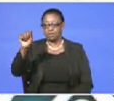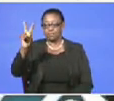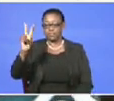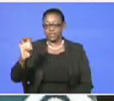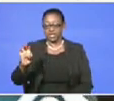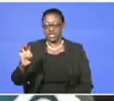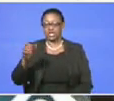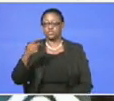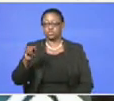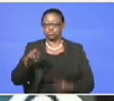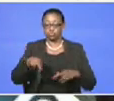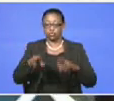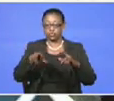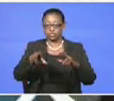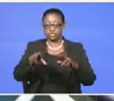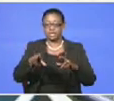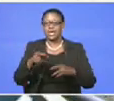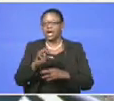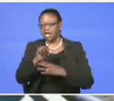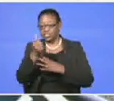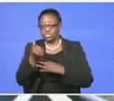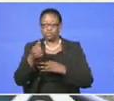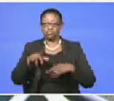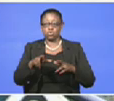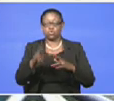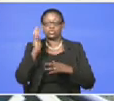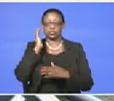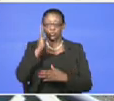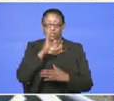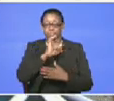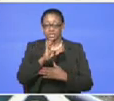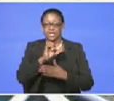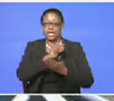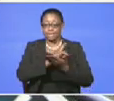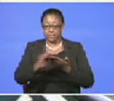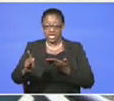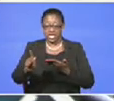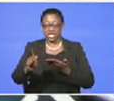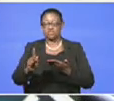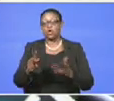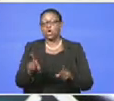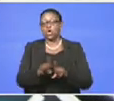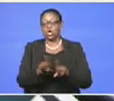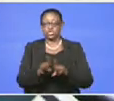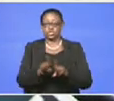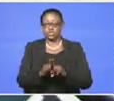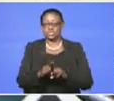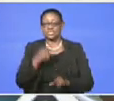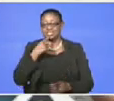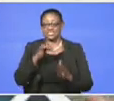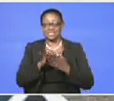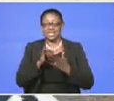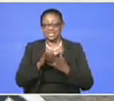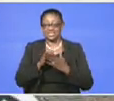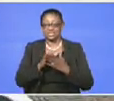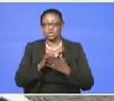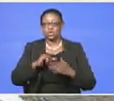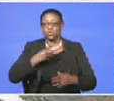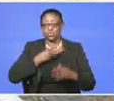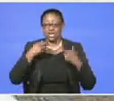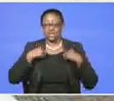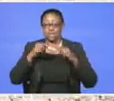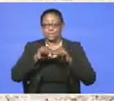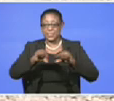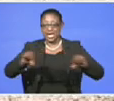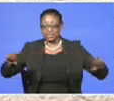New Providence because we don't have a lot of the strictures we have with pipes, etc., under the